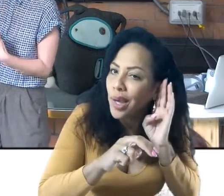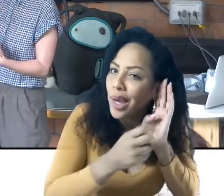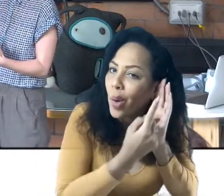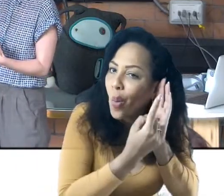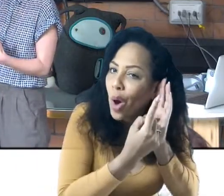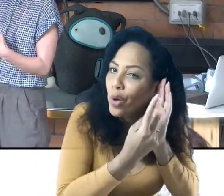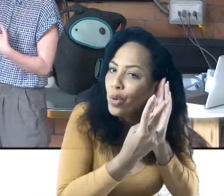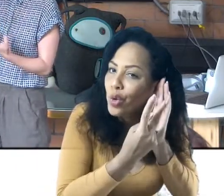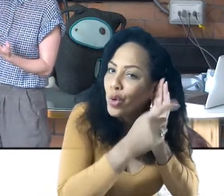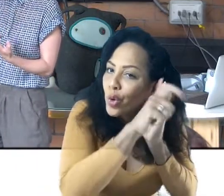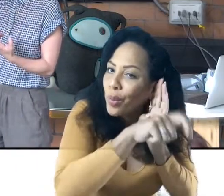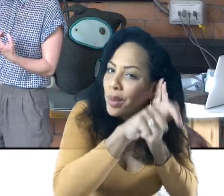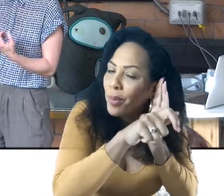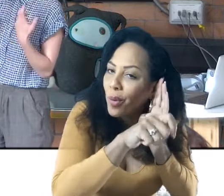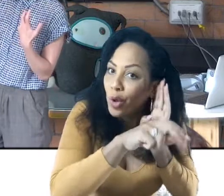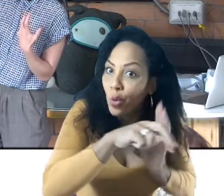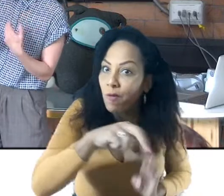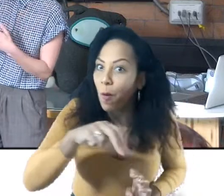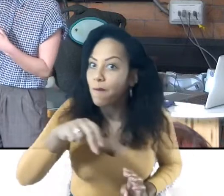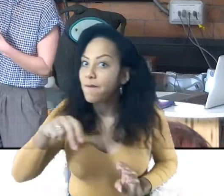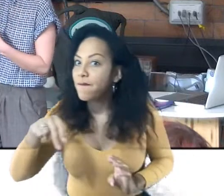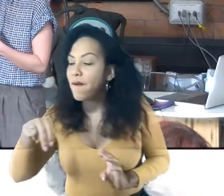were an inspiration point rather than a